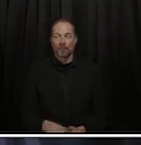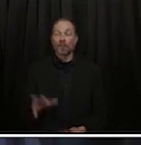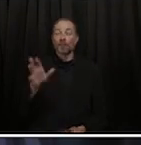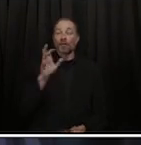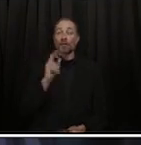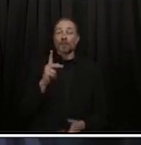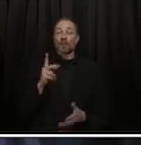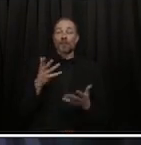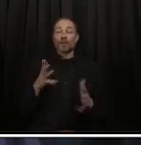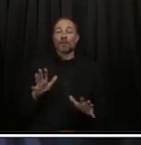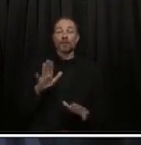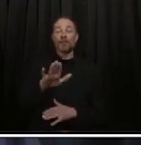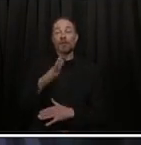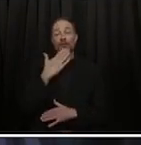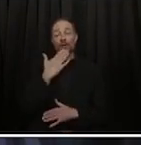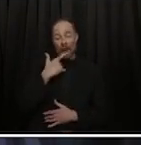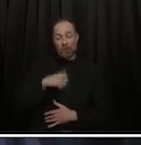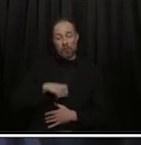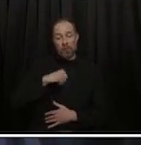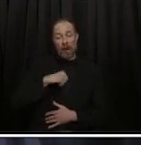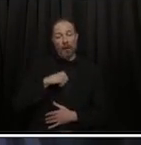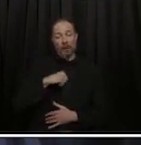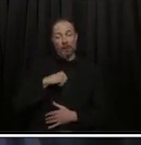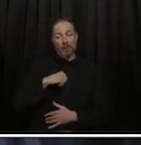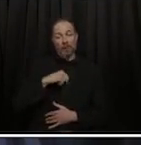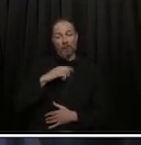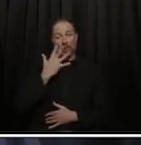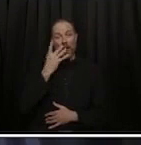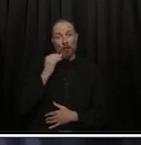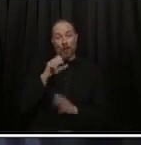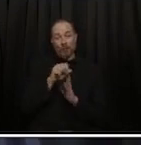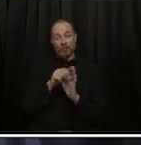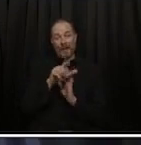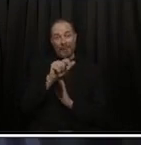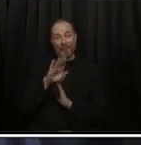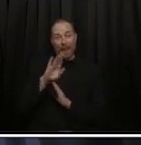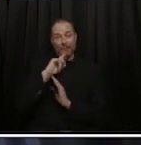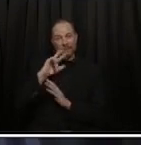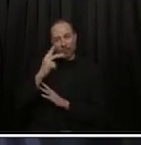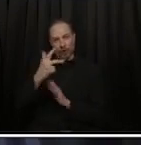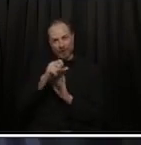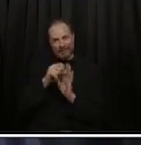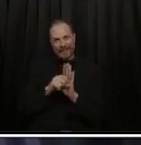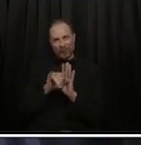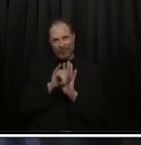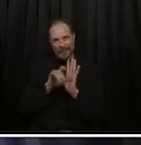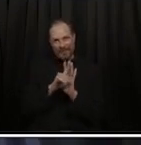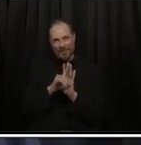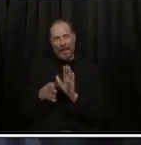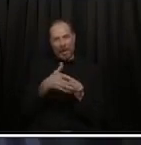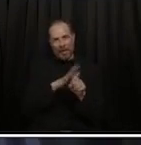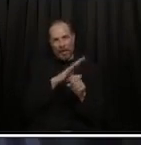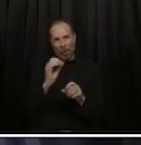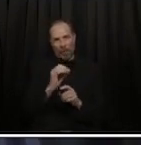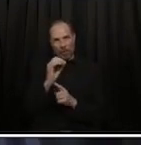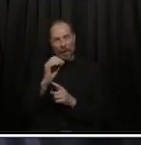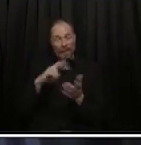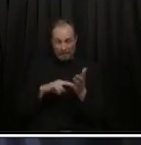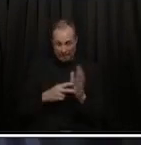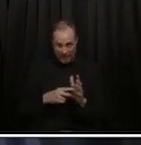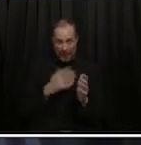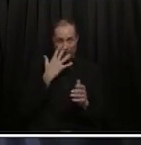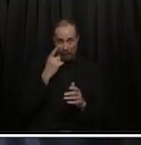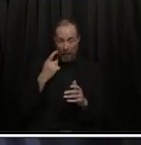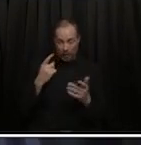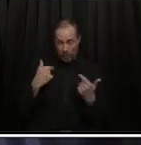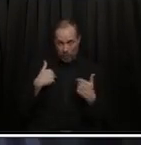Yeah, I'm proud of Colorado and the state lab for being the third state to identify this. That doesn't mean that Colorado's the third state that has it. There could